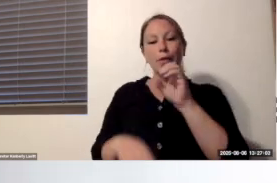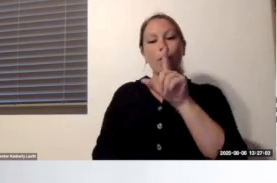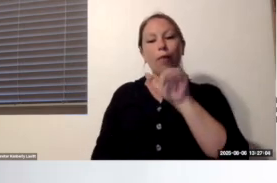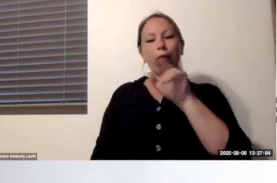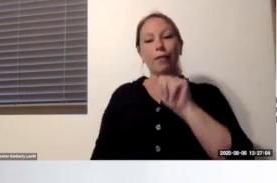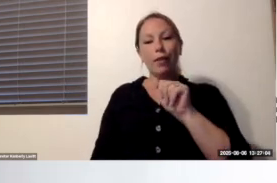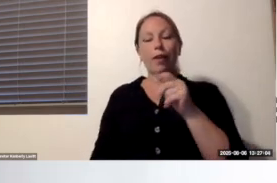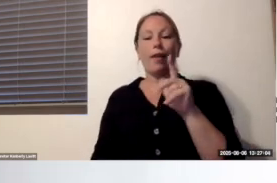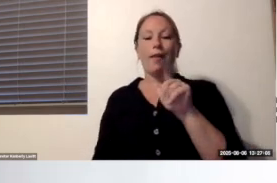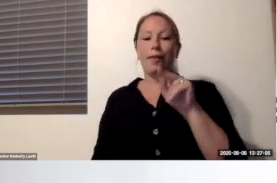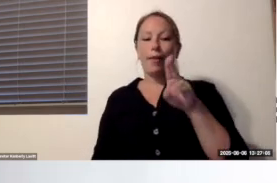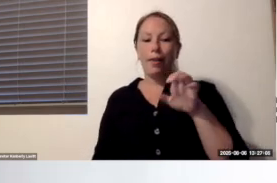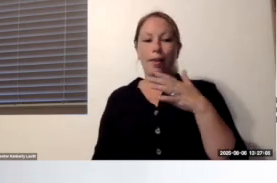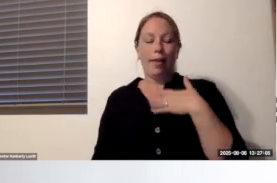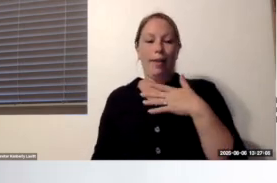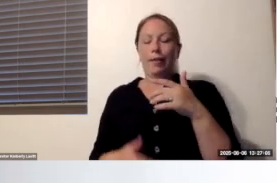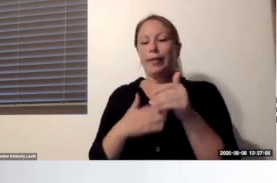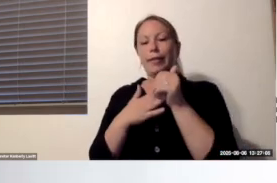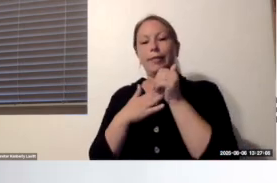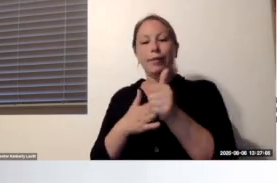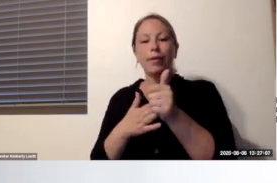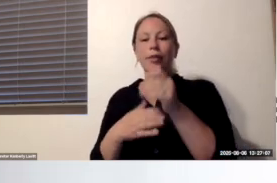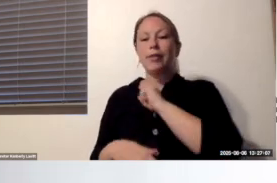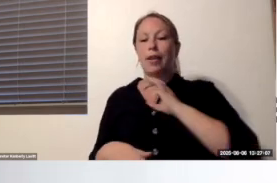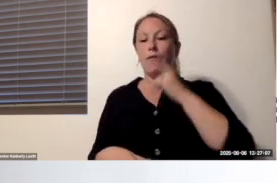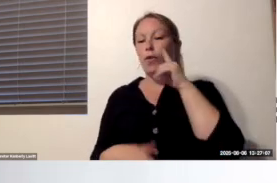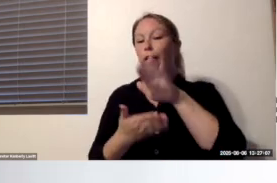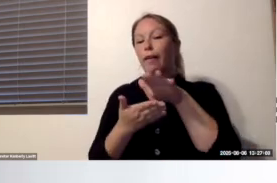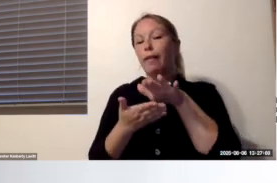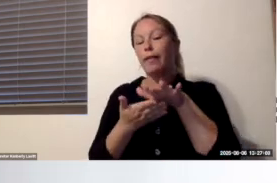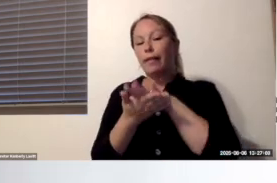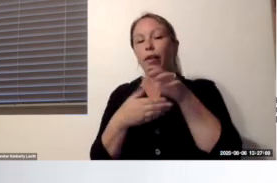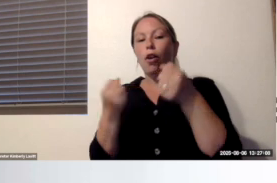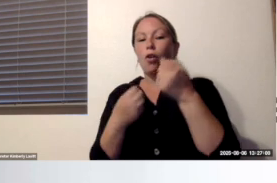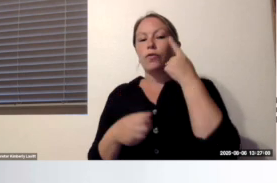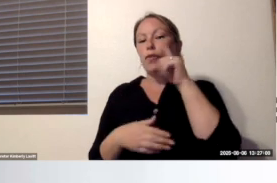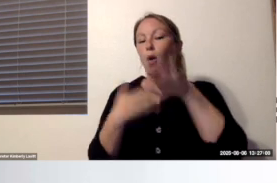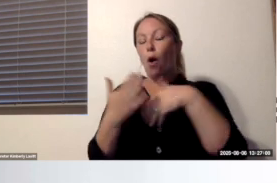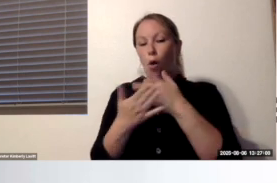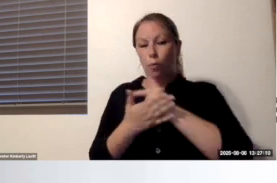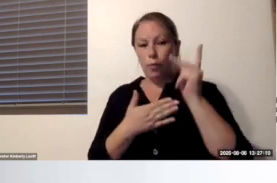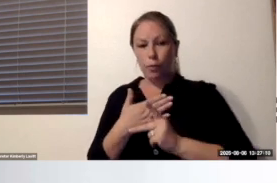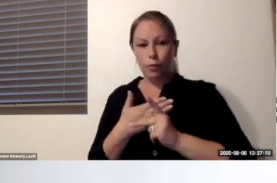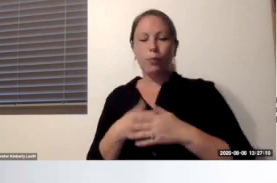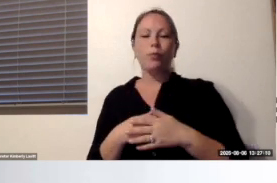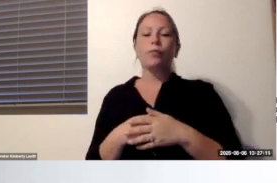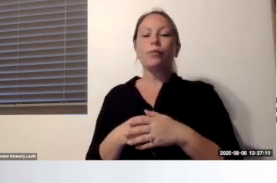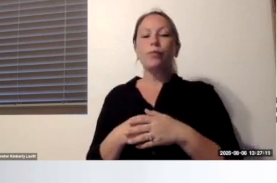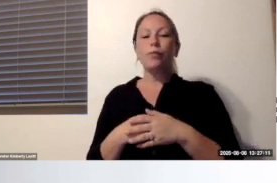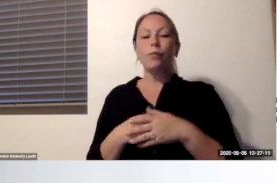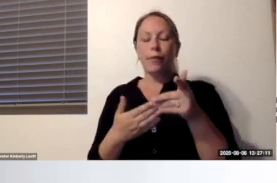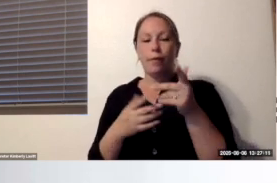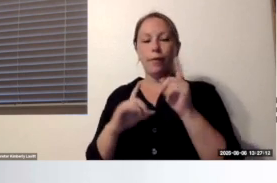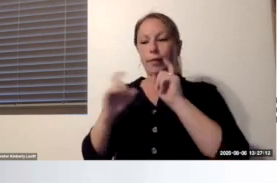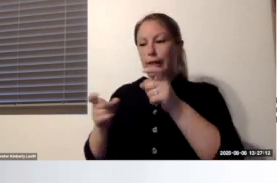pollution specialist and the lead staff for the Regional Clean Cars for All program. So again, it's a scrap and replace program that provides